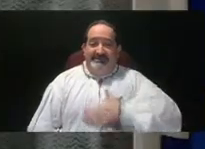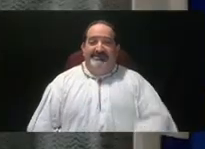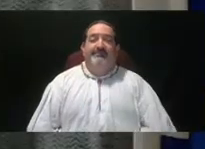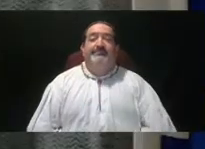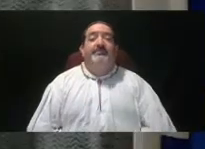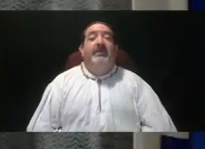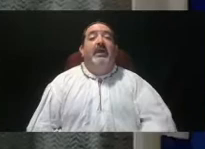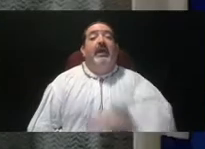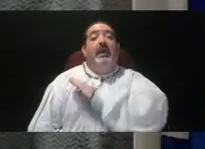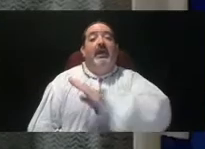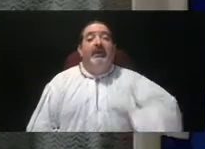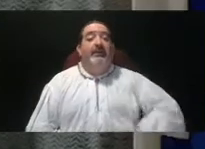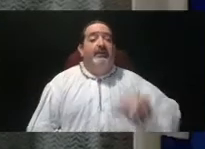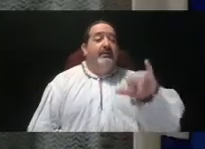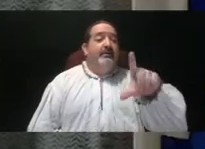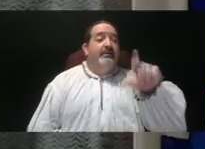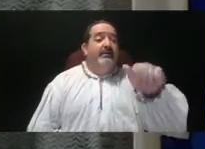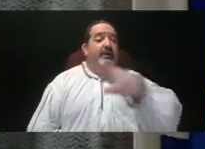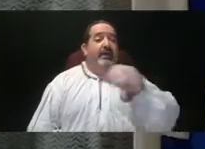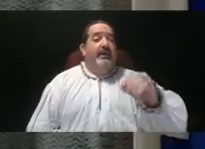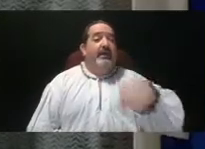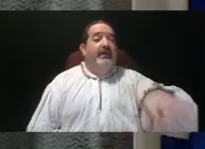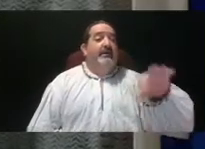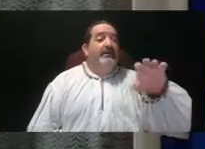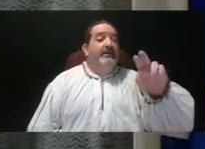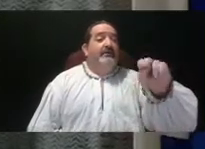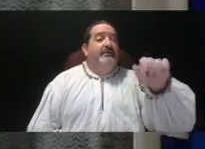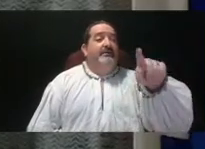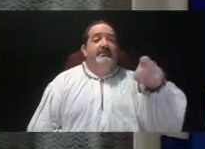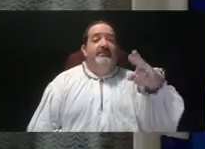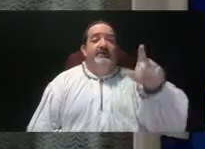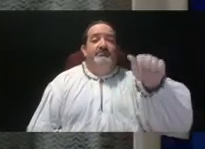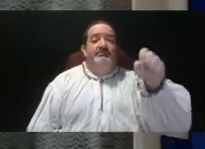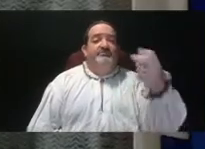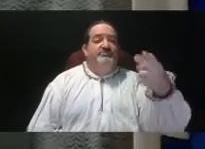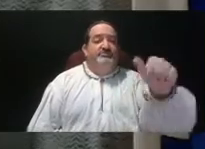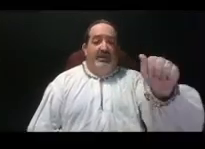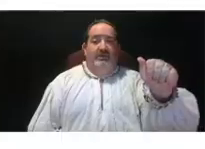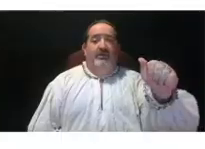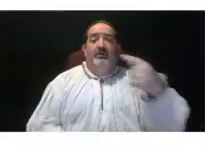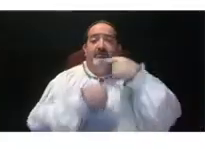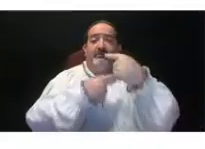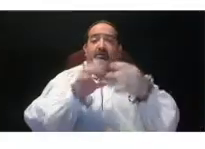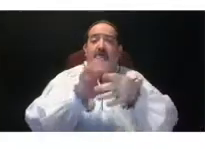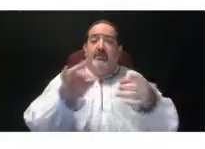Your Excellencies Ilya and Batasha, do you have any comments for the gathered populace?